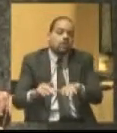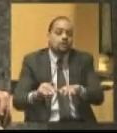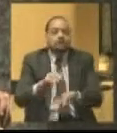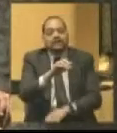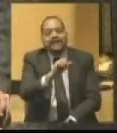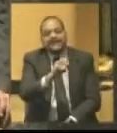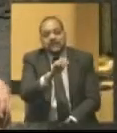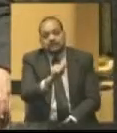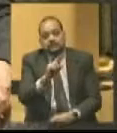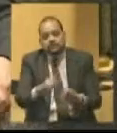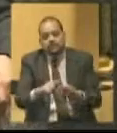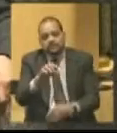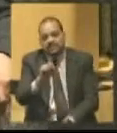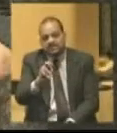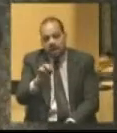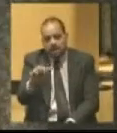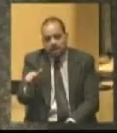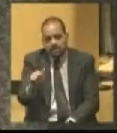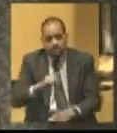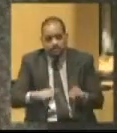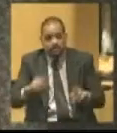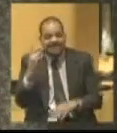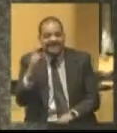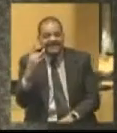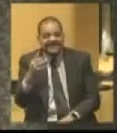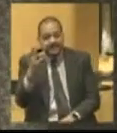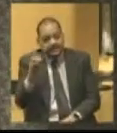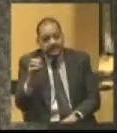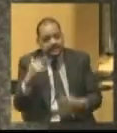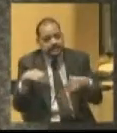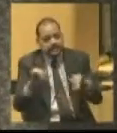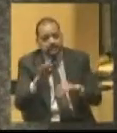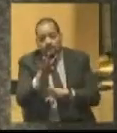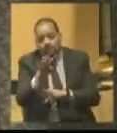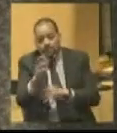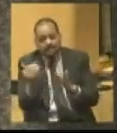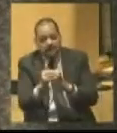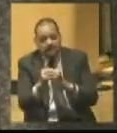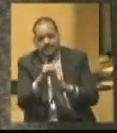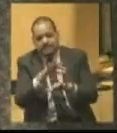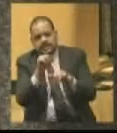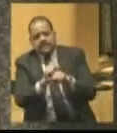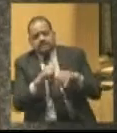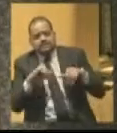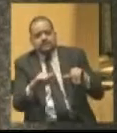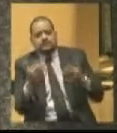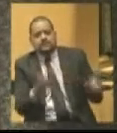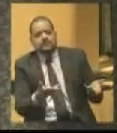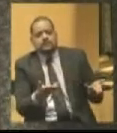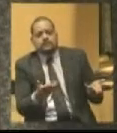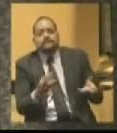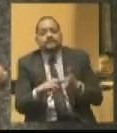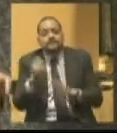were 463,000 slaves in Georgia. Lincoln was certain that all the slaves actually freed during the war could never